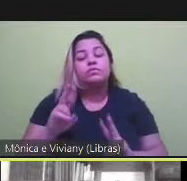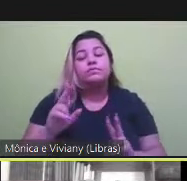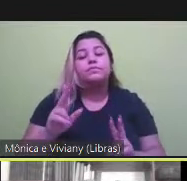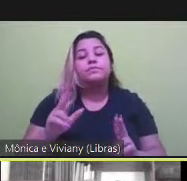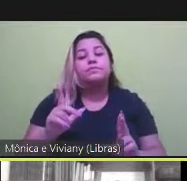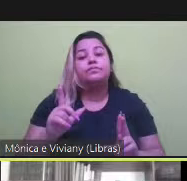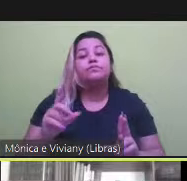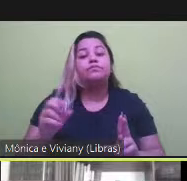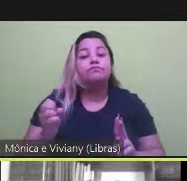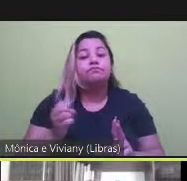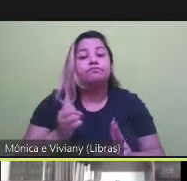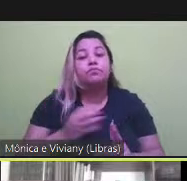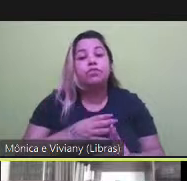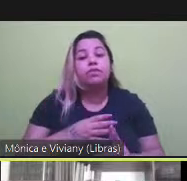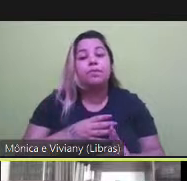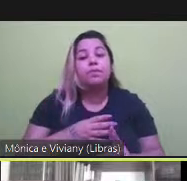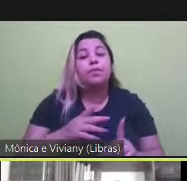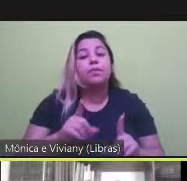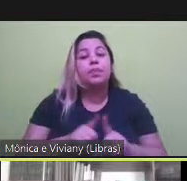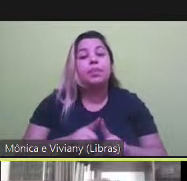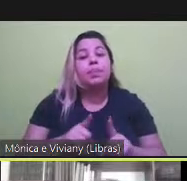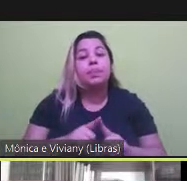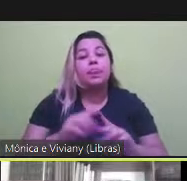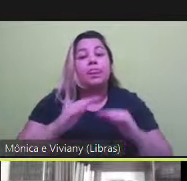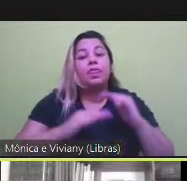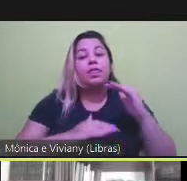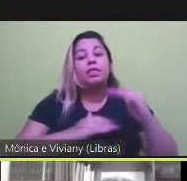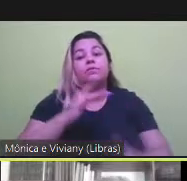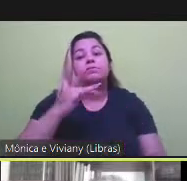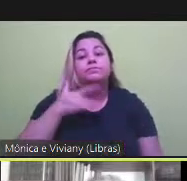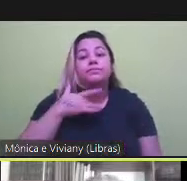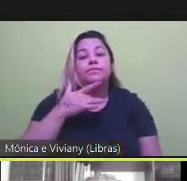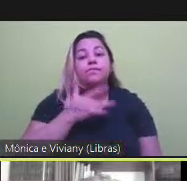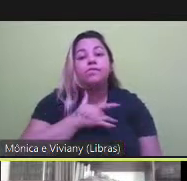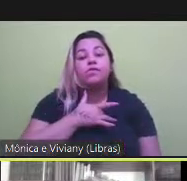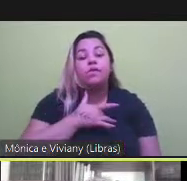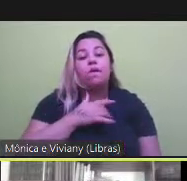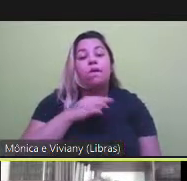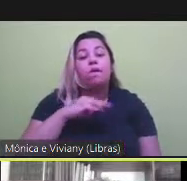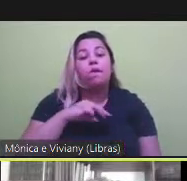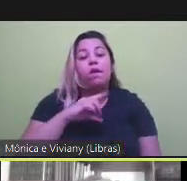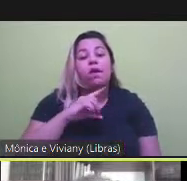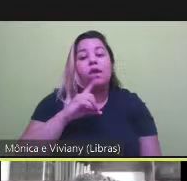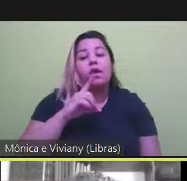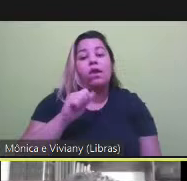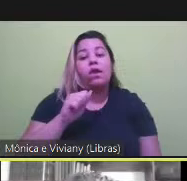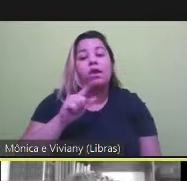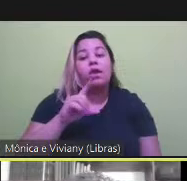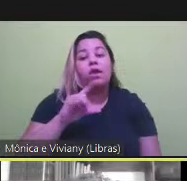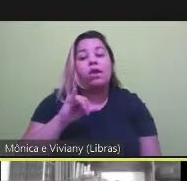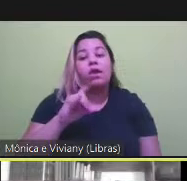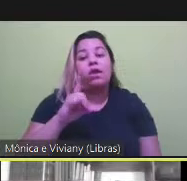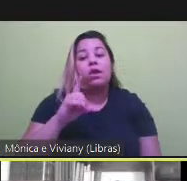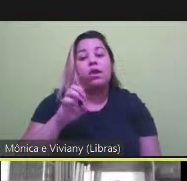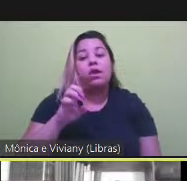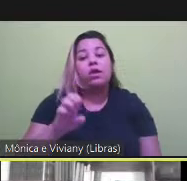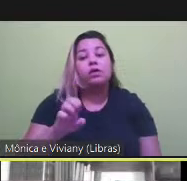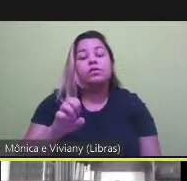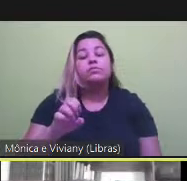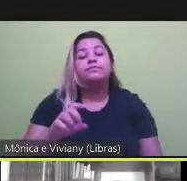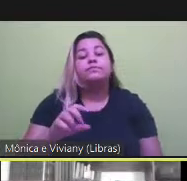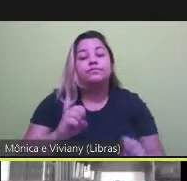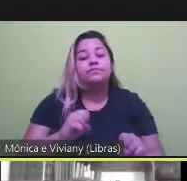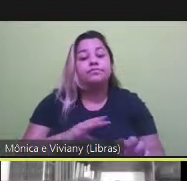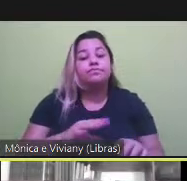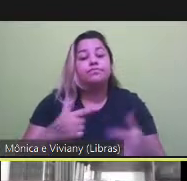and one which is Crescendo em Saúde, which is growing in health, which is in a place in